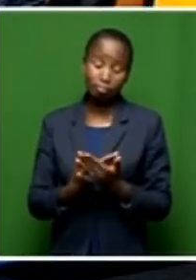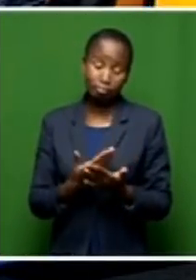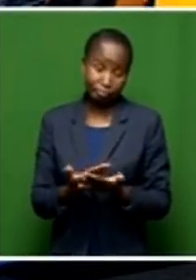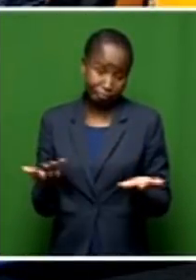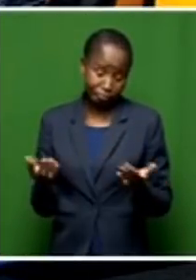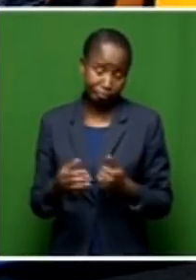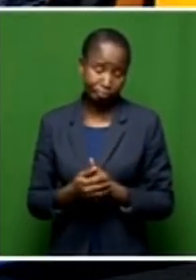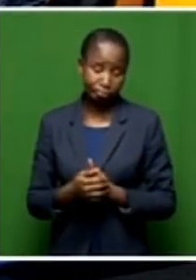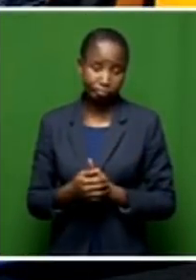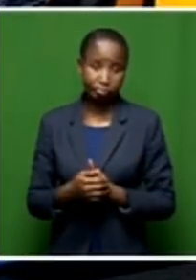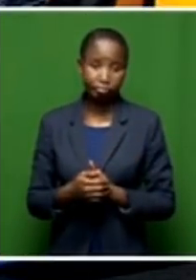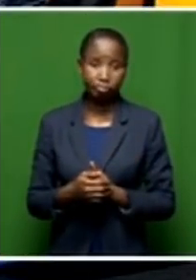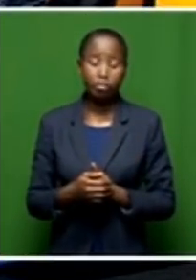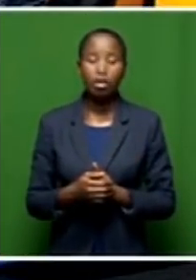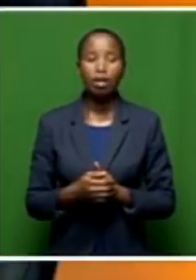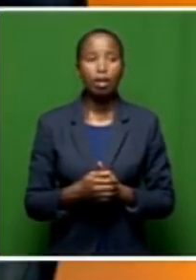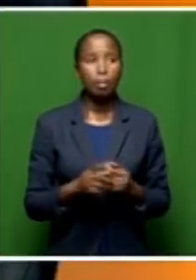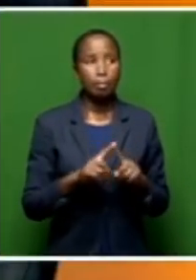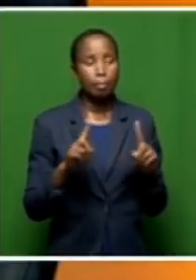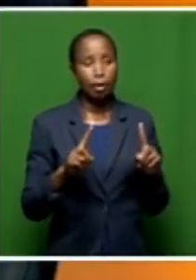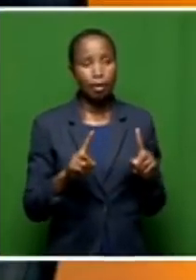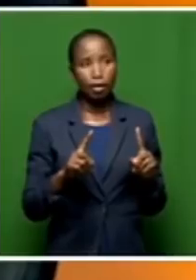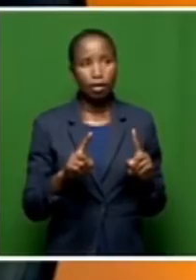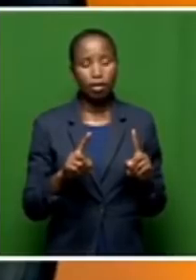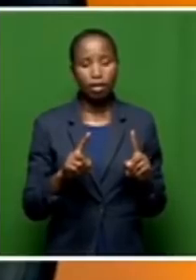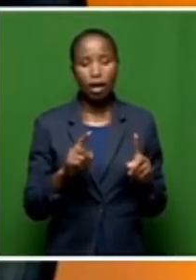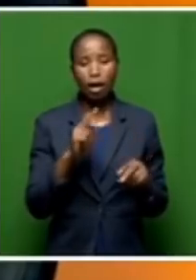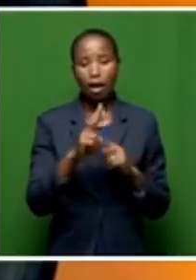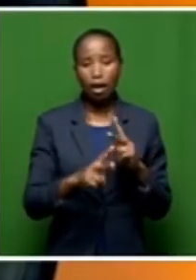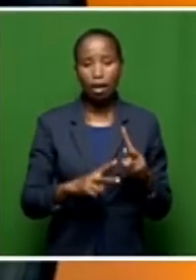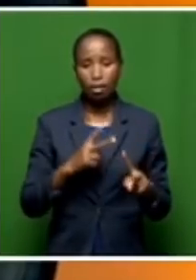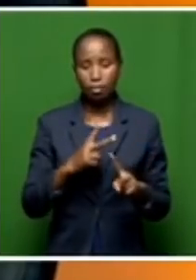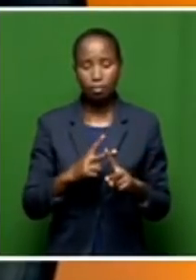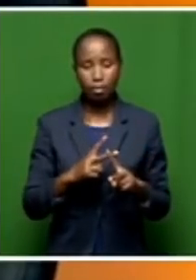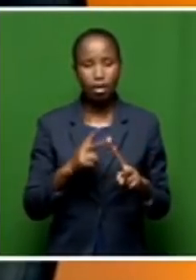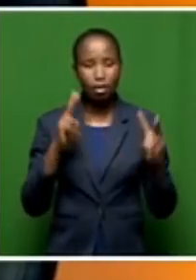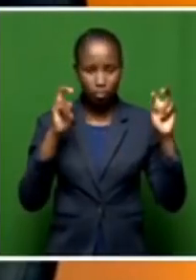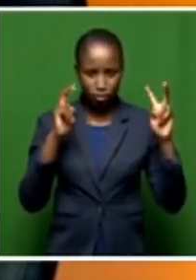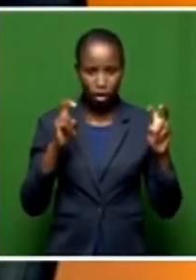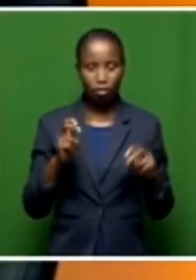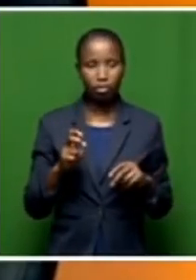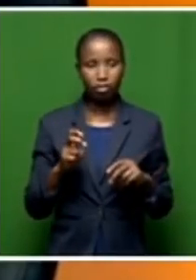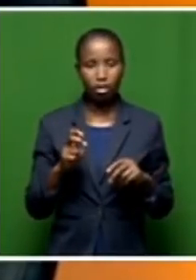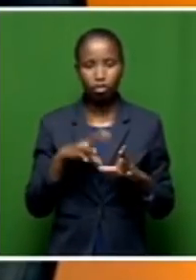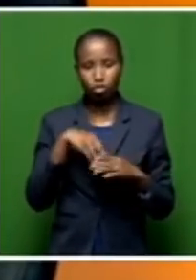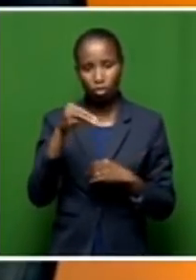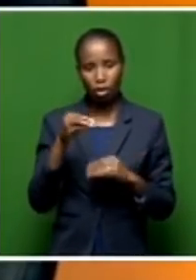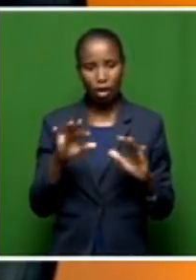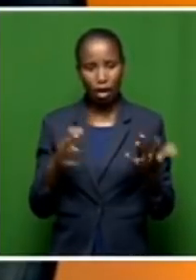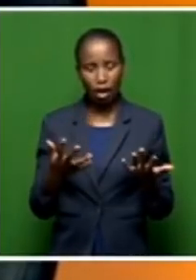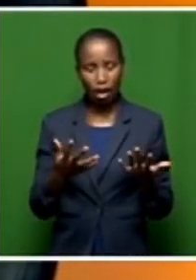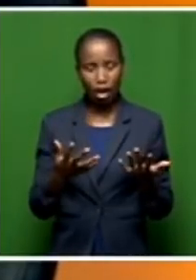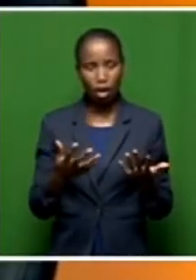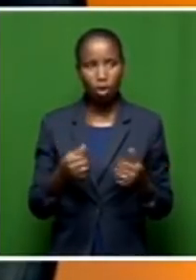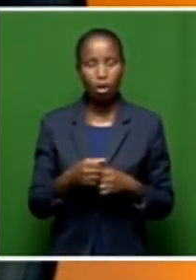the turnouts, because I think this is quite important, because again, this